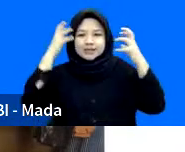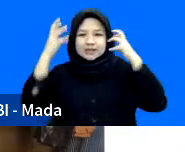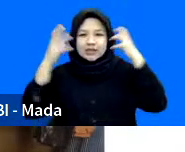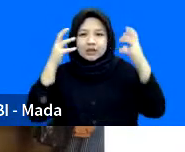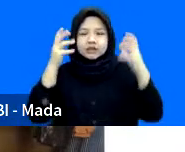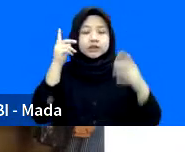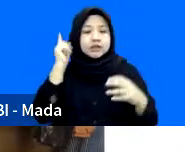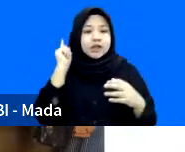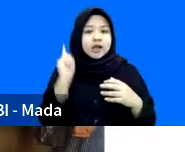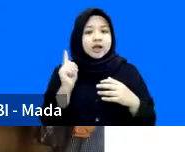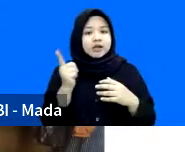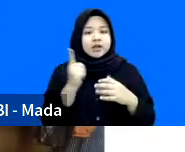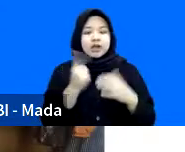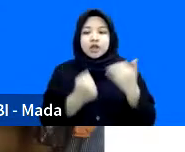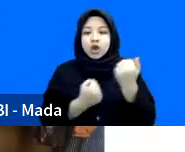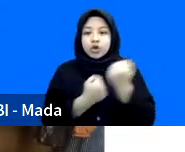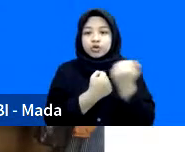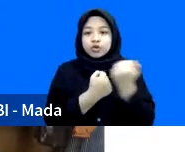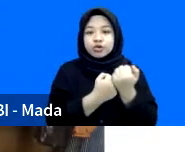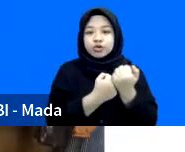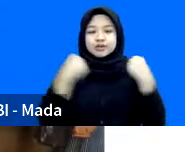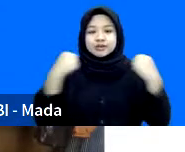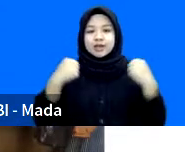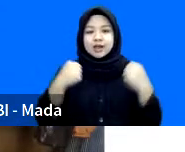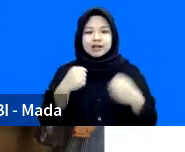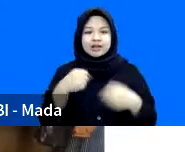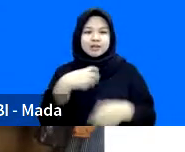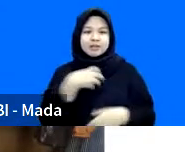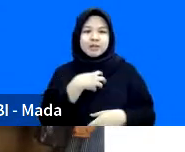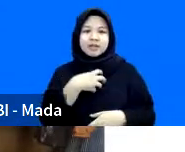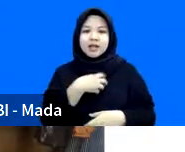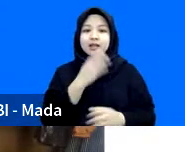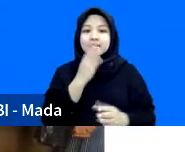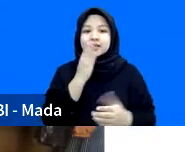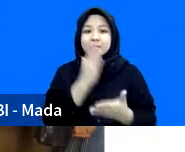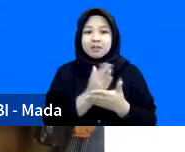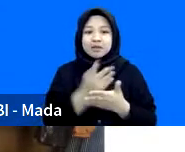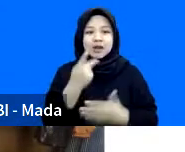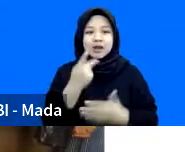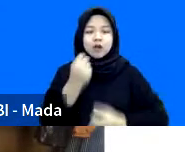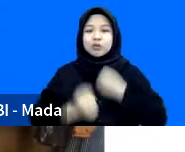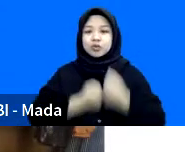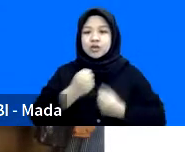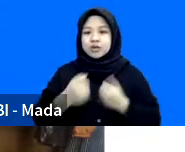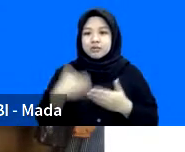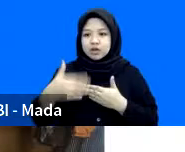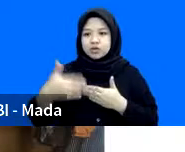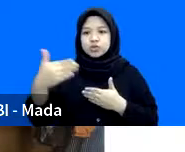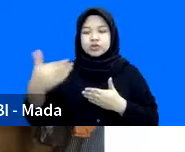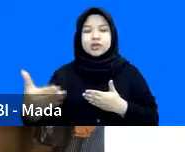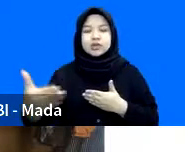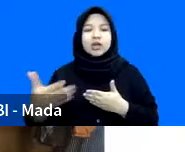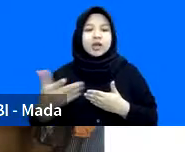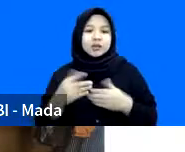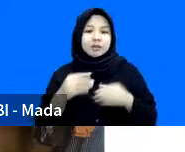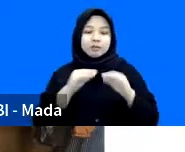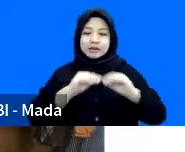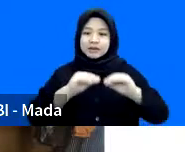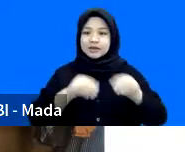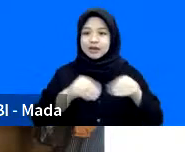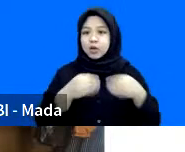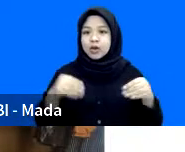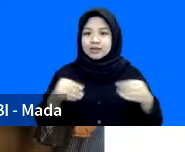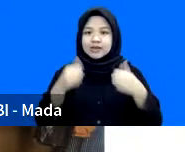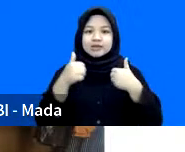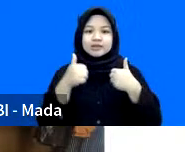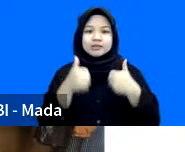For teachers to be able to continue delivering quality education and support learners' mental health needs, their own needs